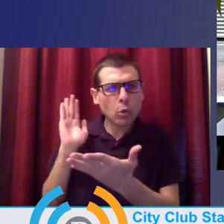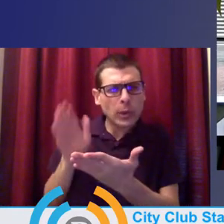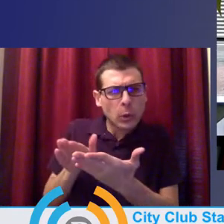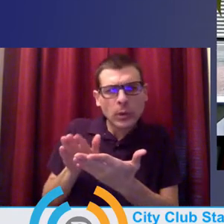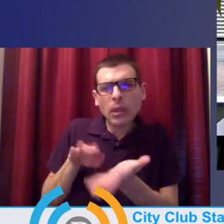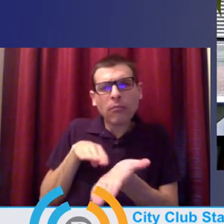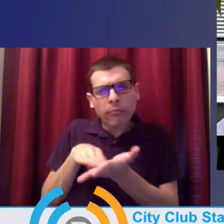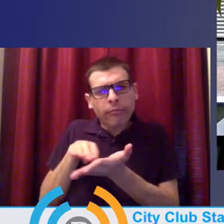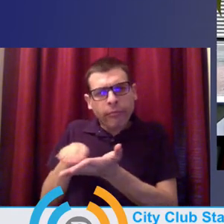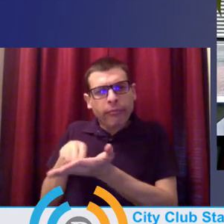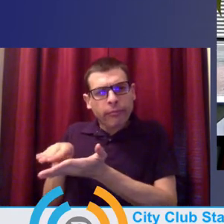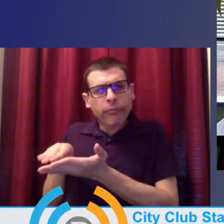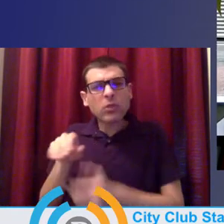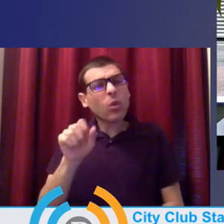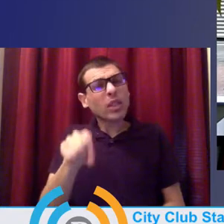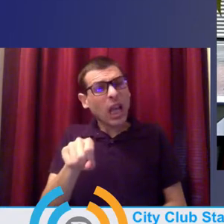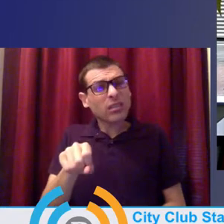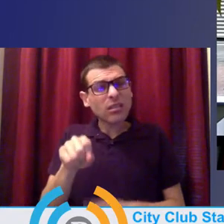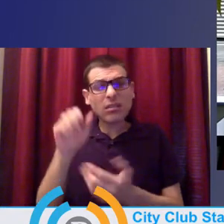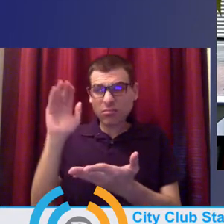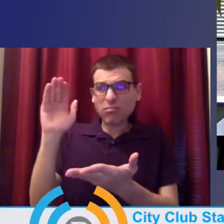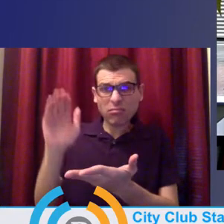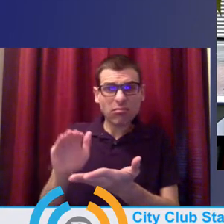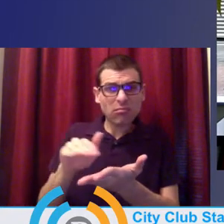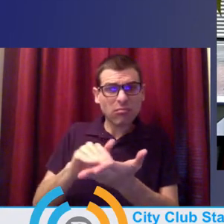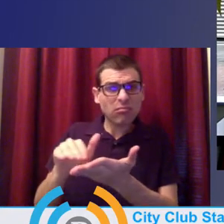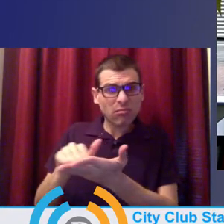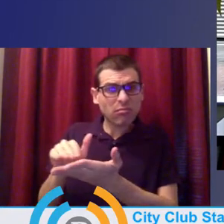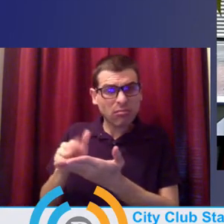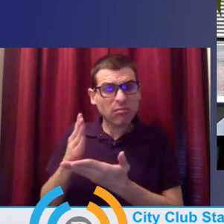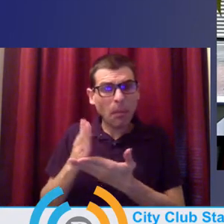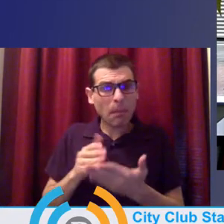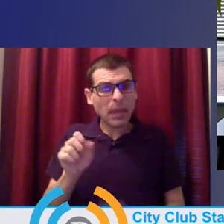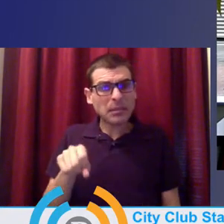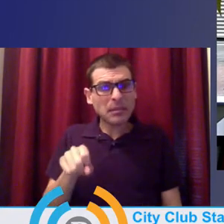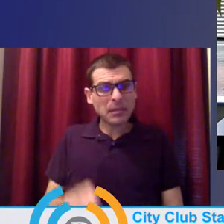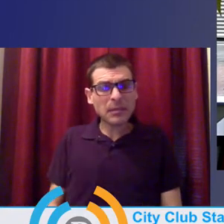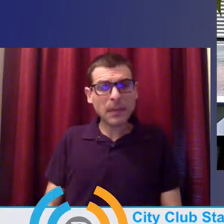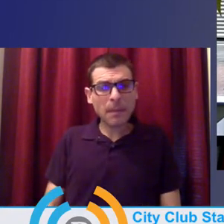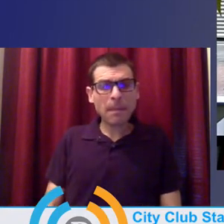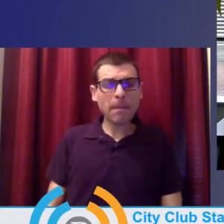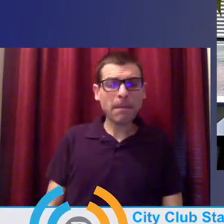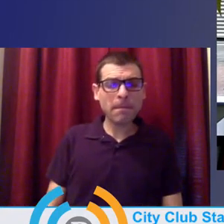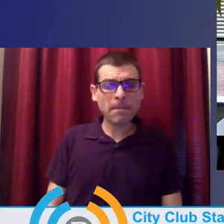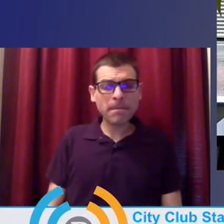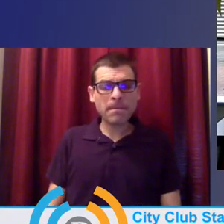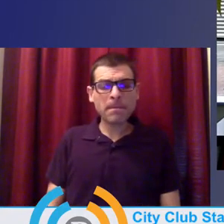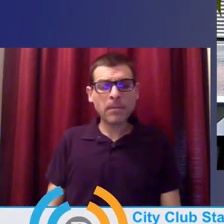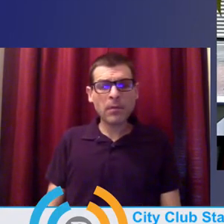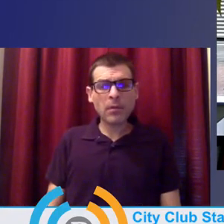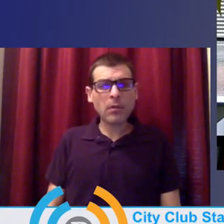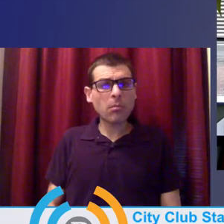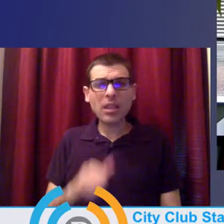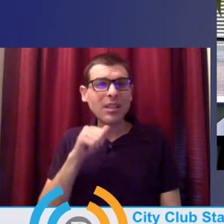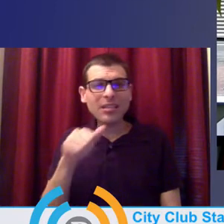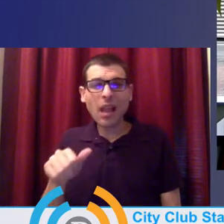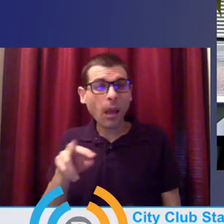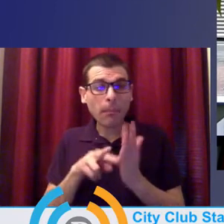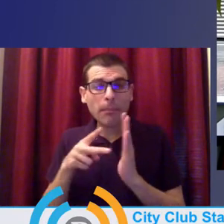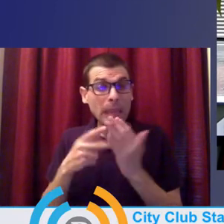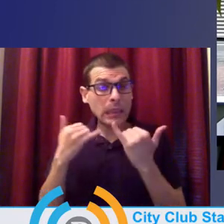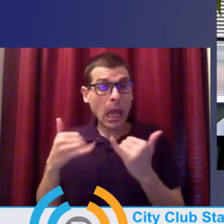did decrease the number of people in jail and it hasn't resulted in a huge uptick in crime in the community